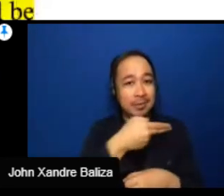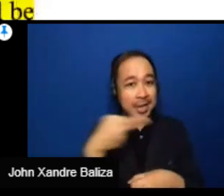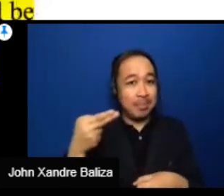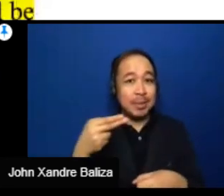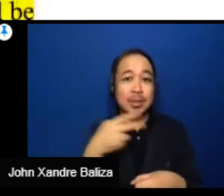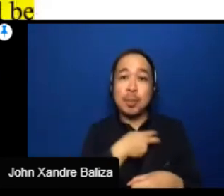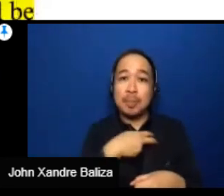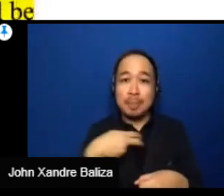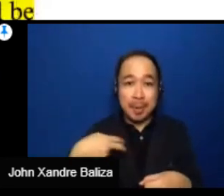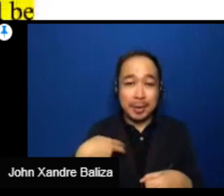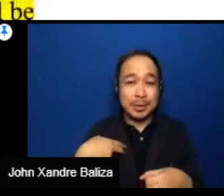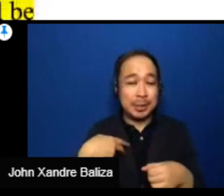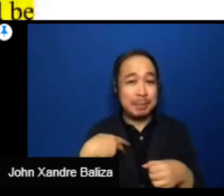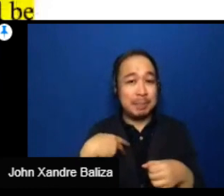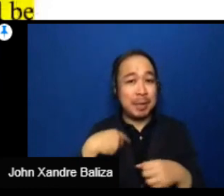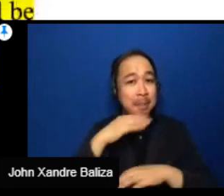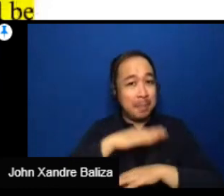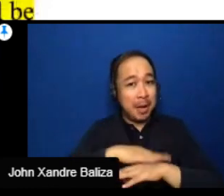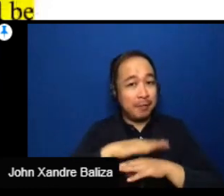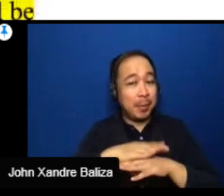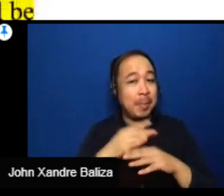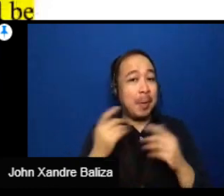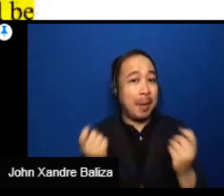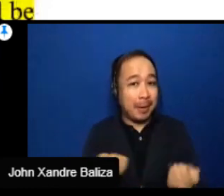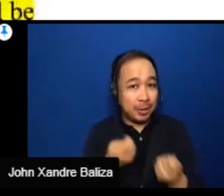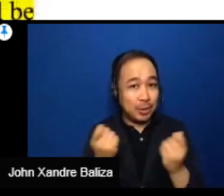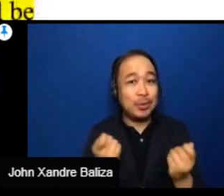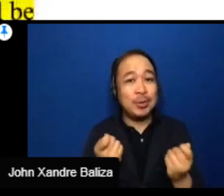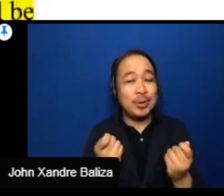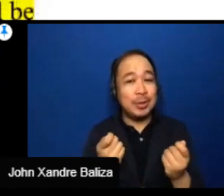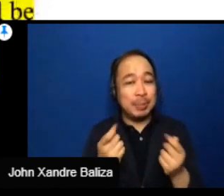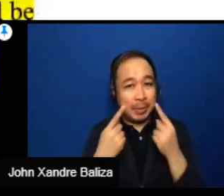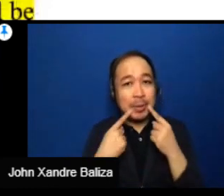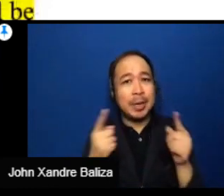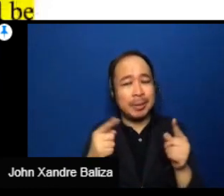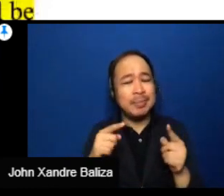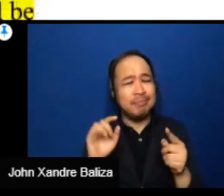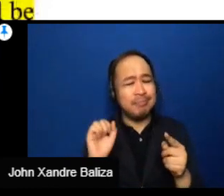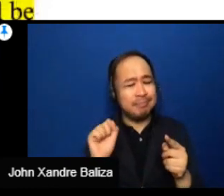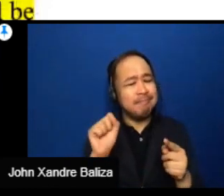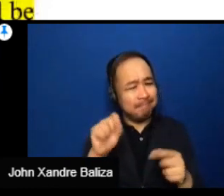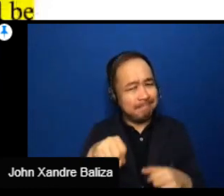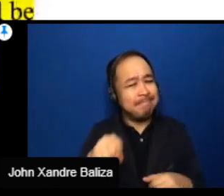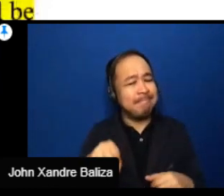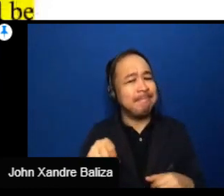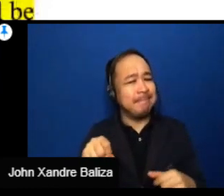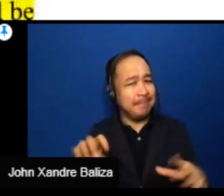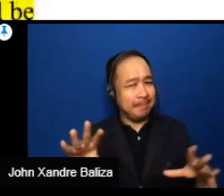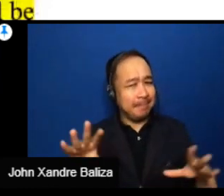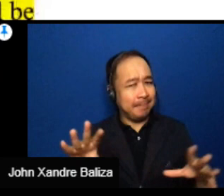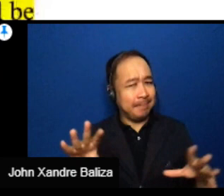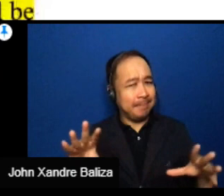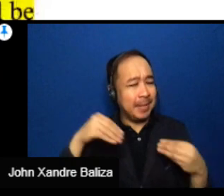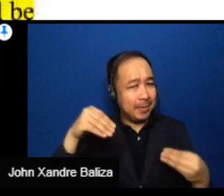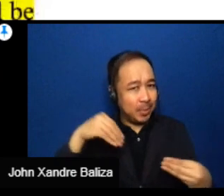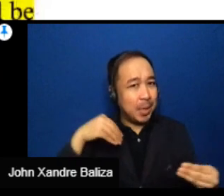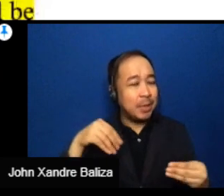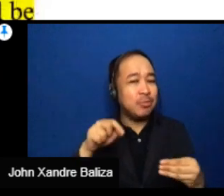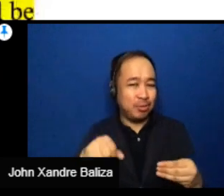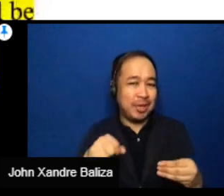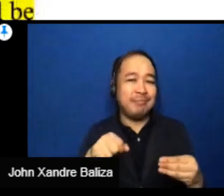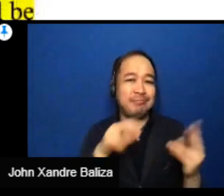and Program of Action ICPT. We actually do flexible and mention that use that international